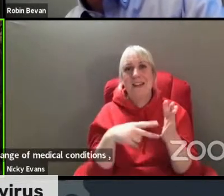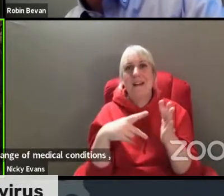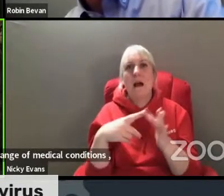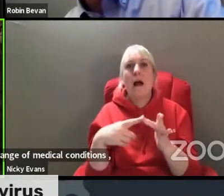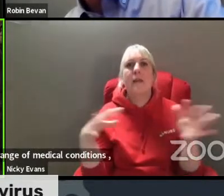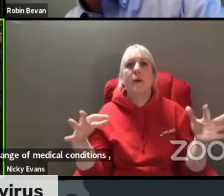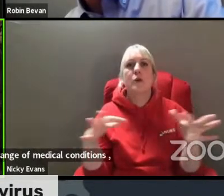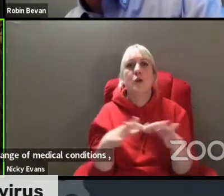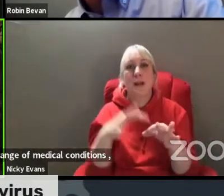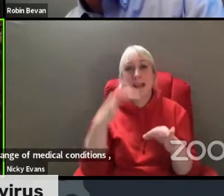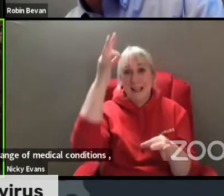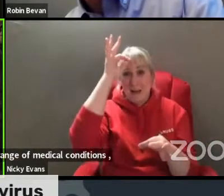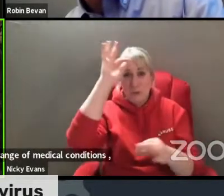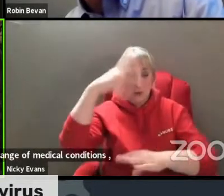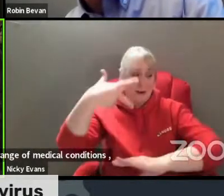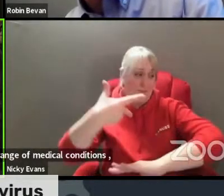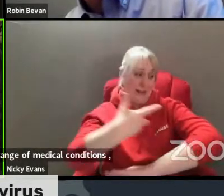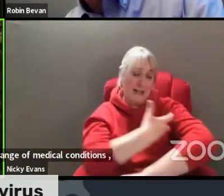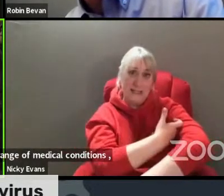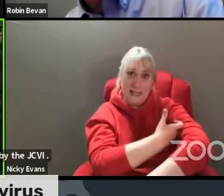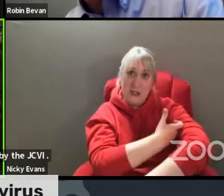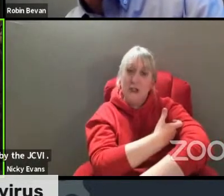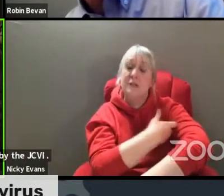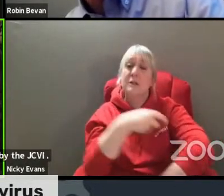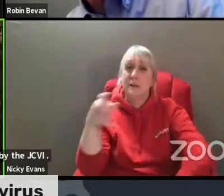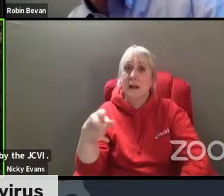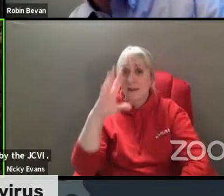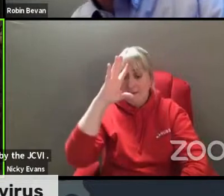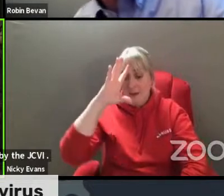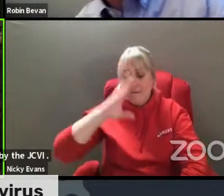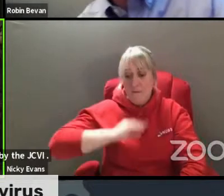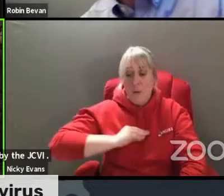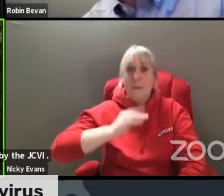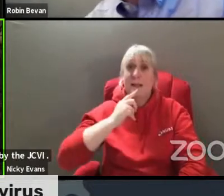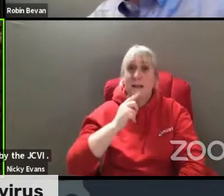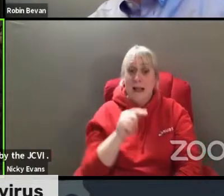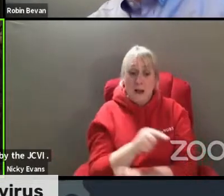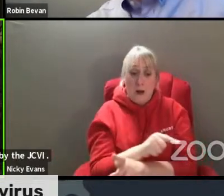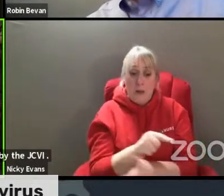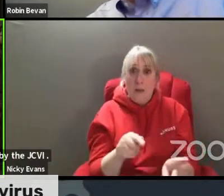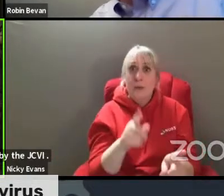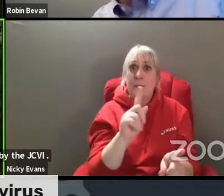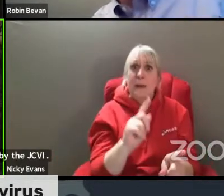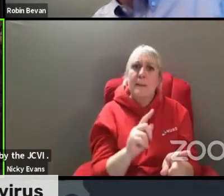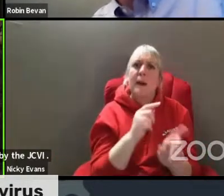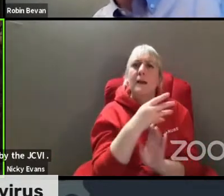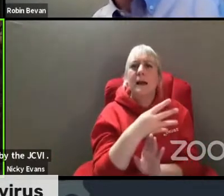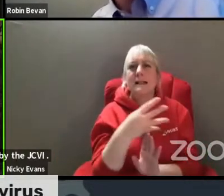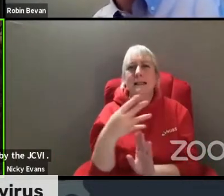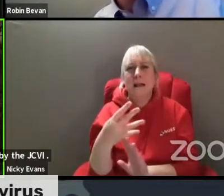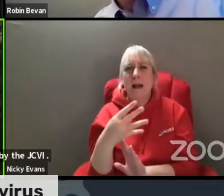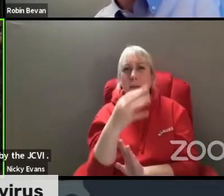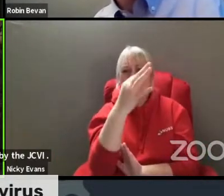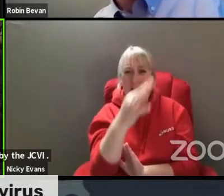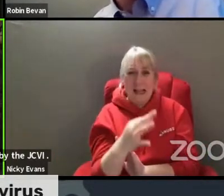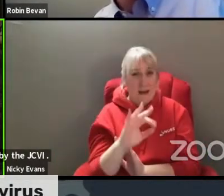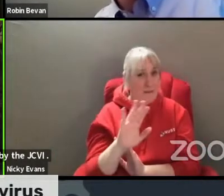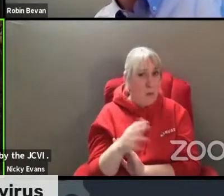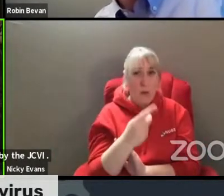on Vaccinations, they tell us that those people cover 99% of all those who died in the